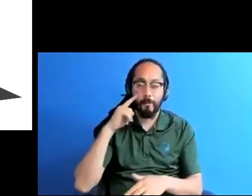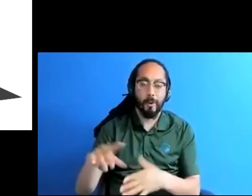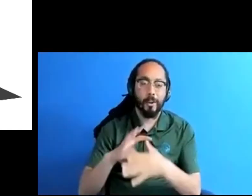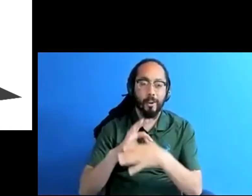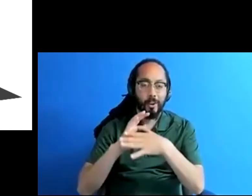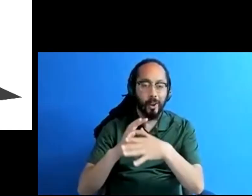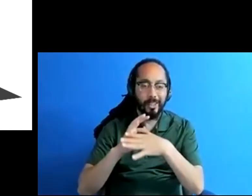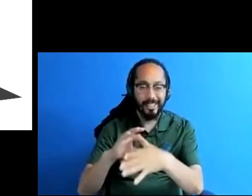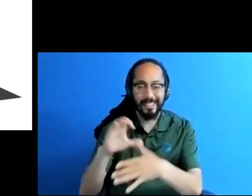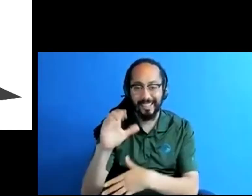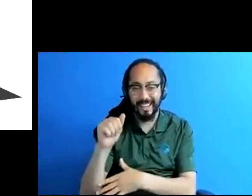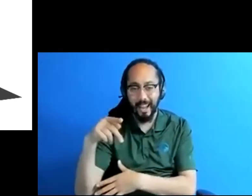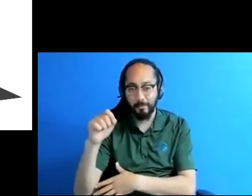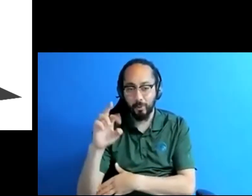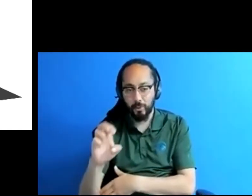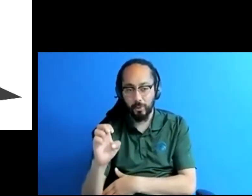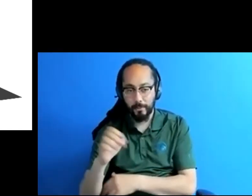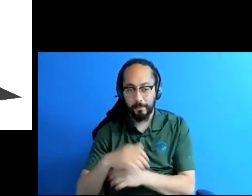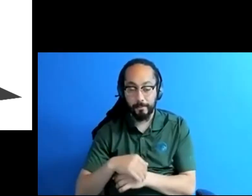Four Seasons Center.